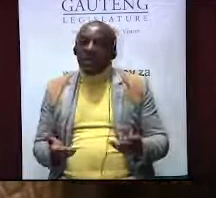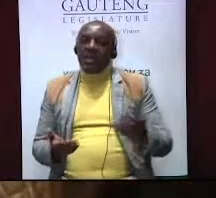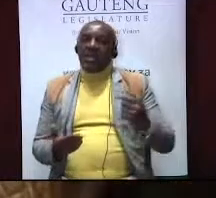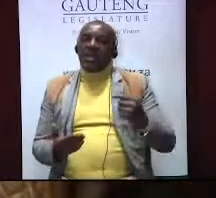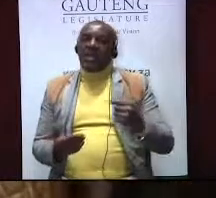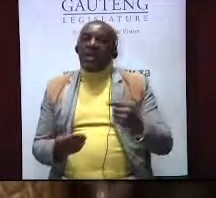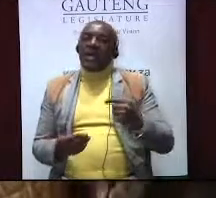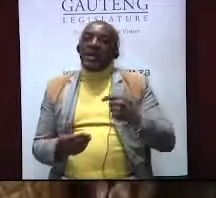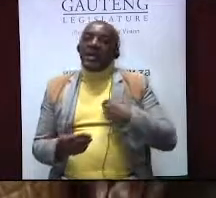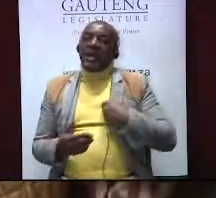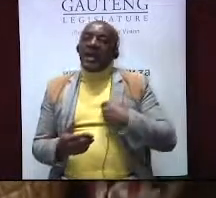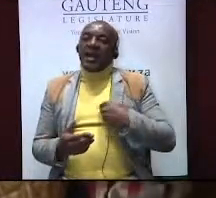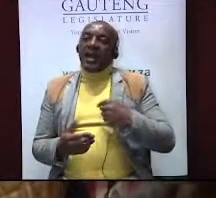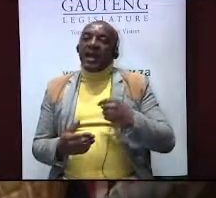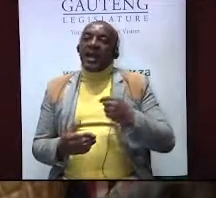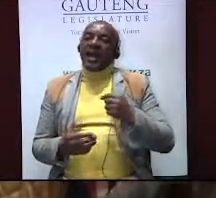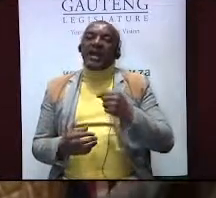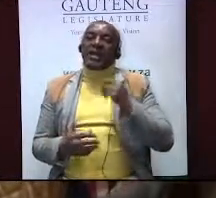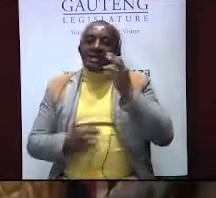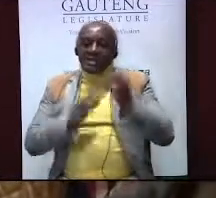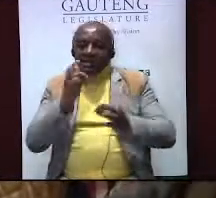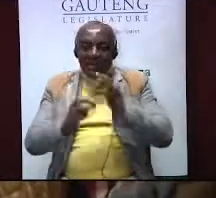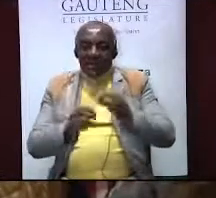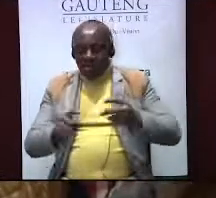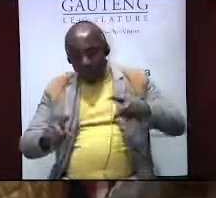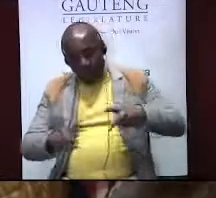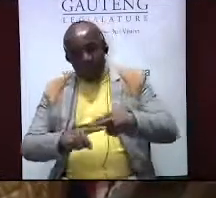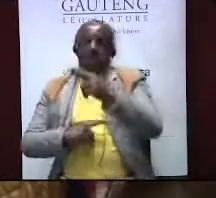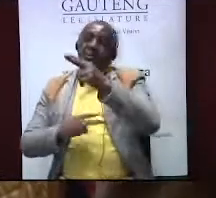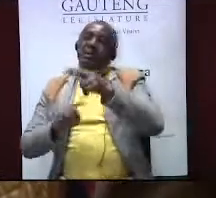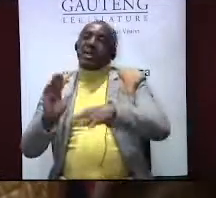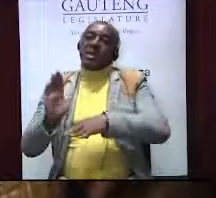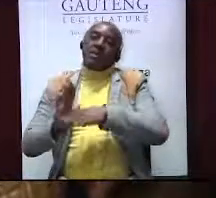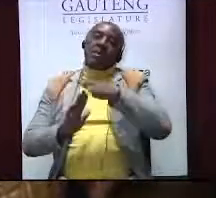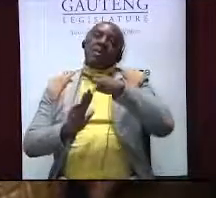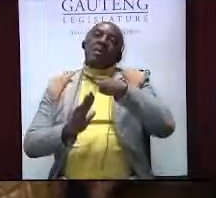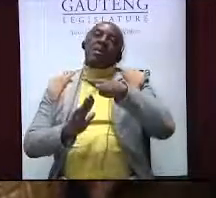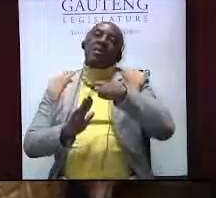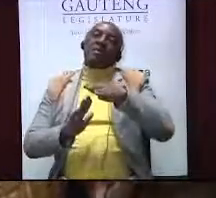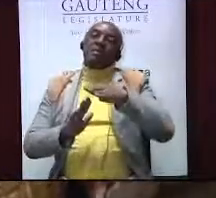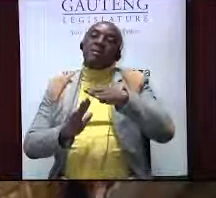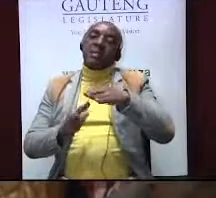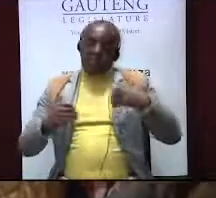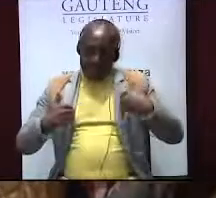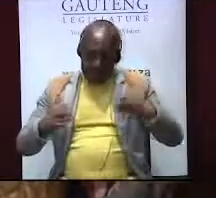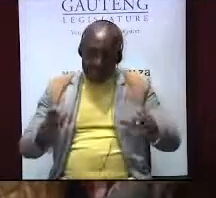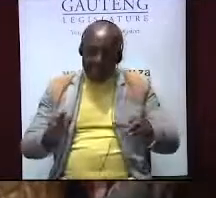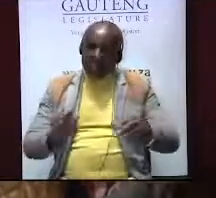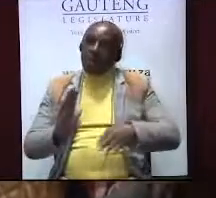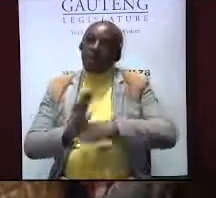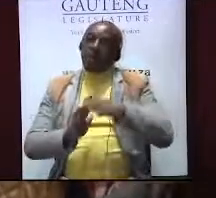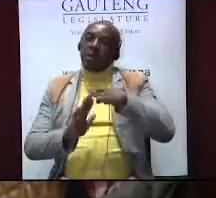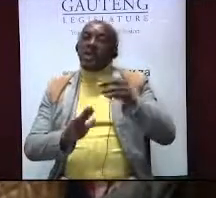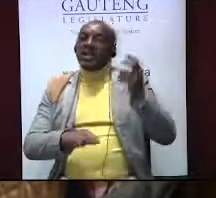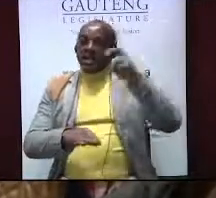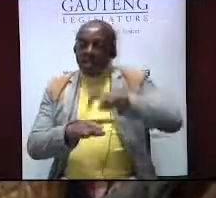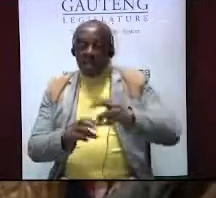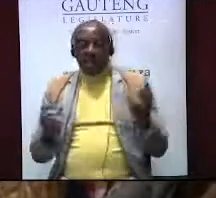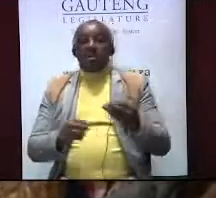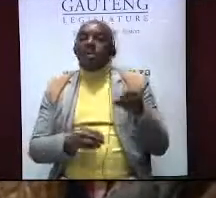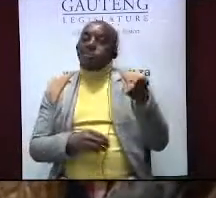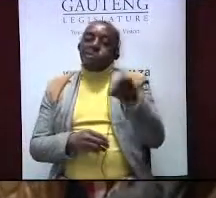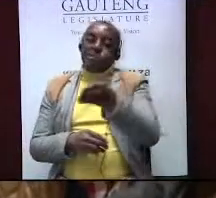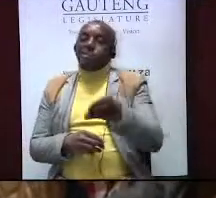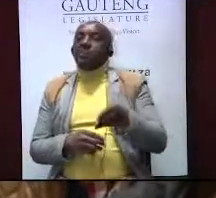programs. Re tlhoka such people to be in place. So ha ke feleletsa ke batla